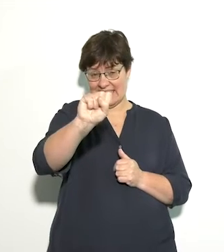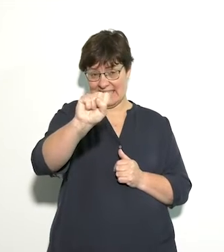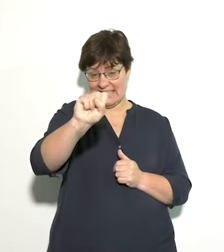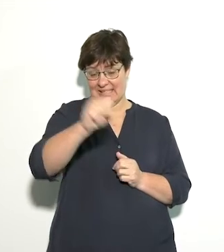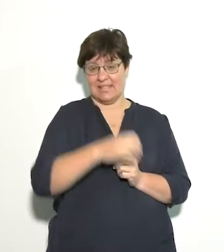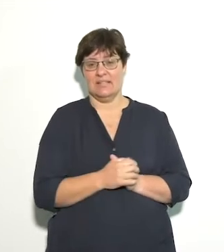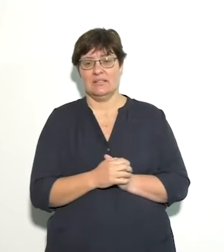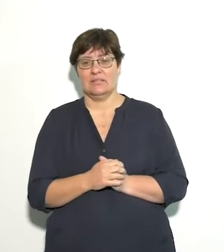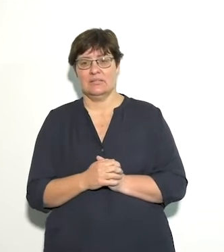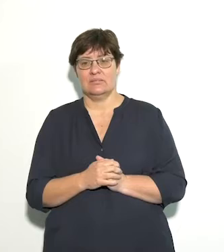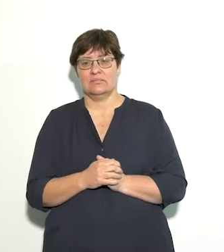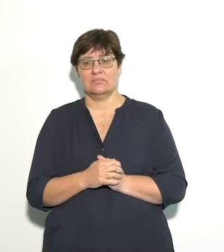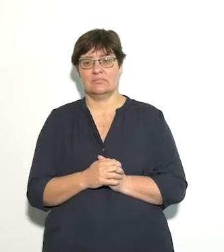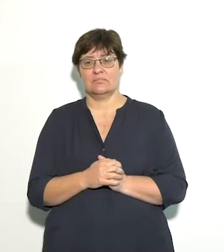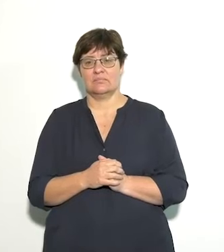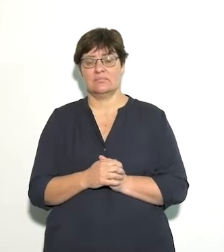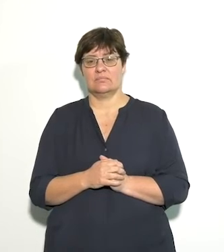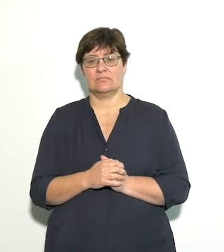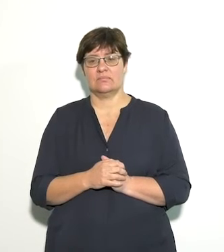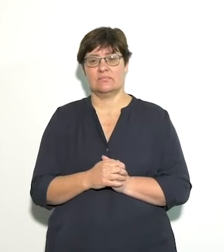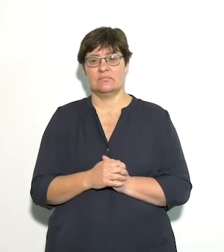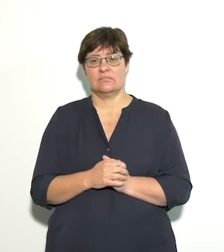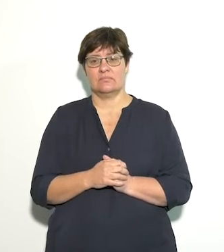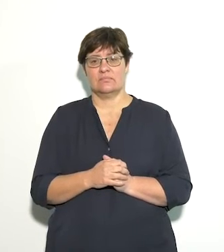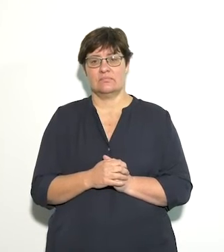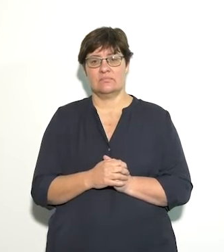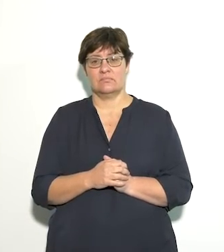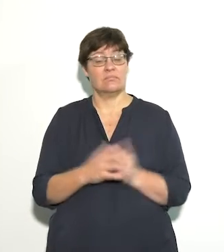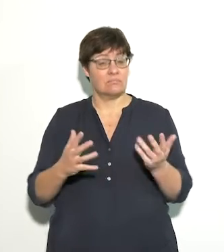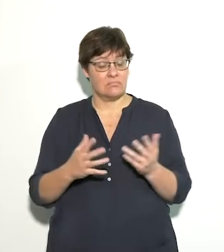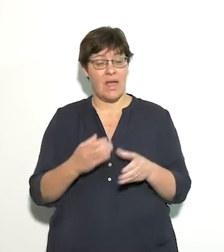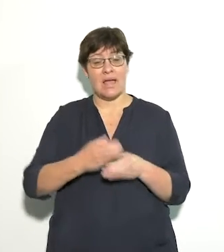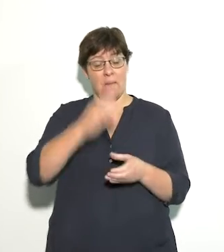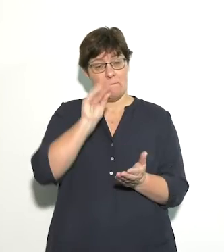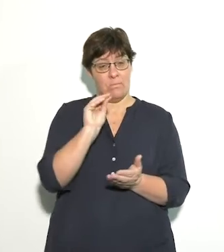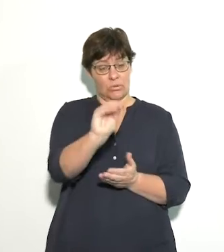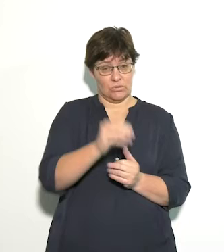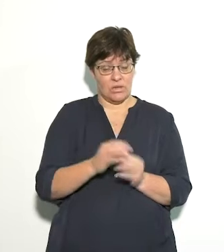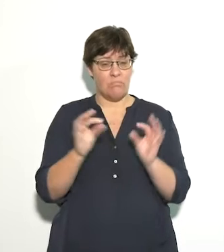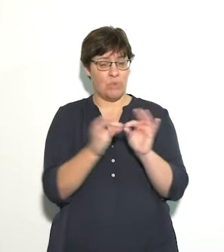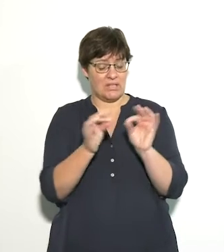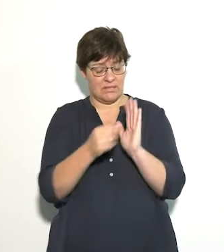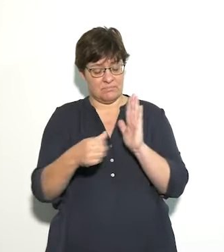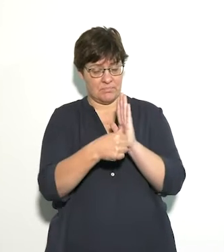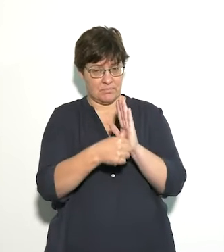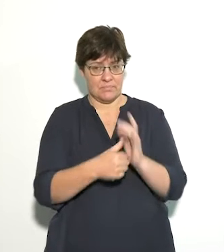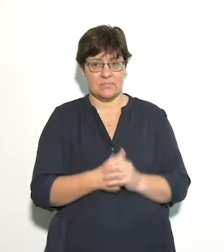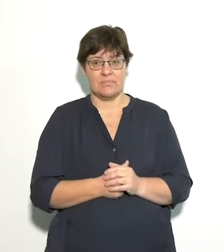S. There you go. All right. And then you're going to put it on your cup with some press stick.